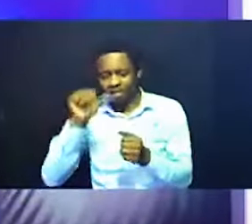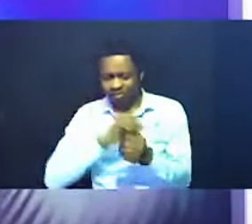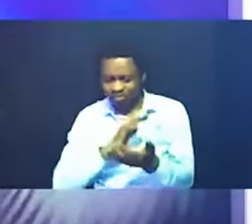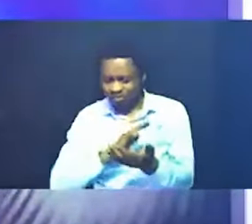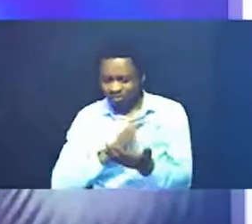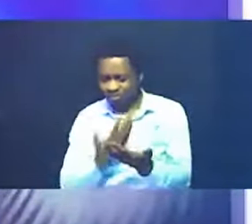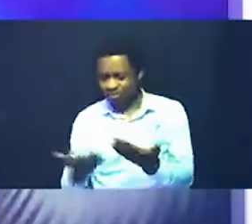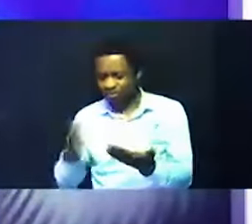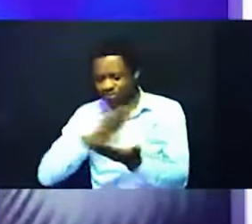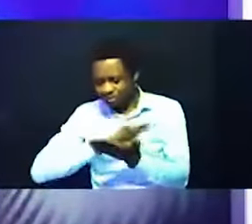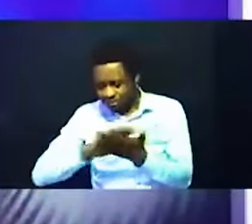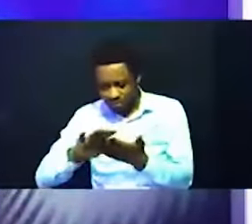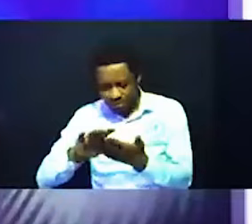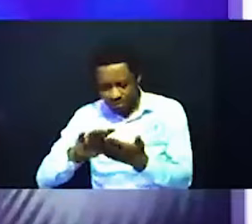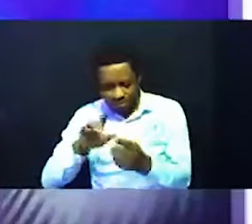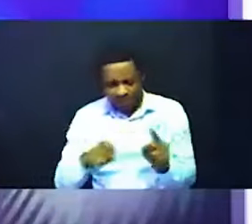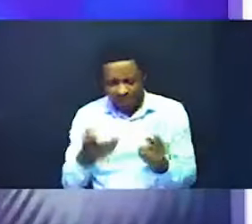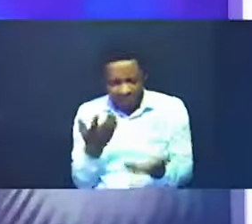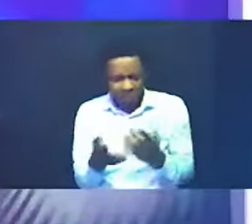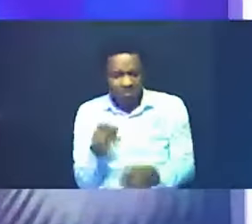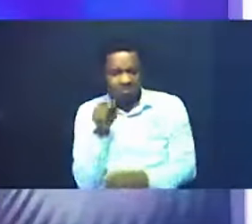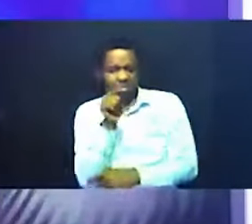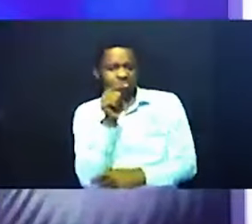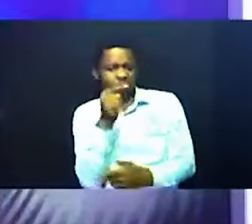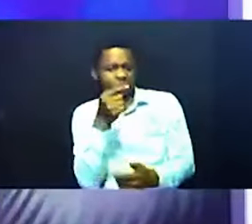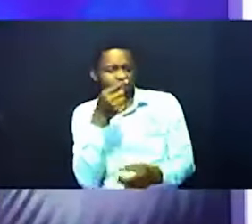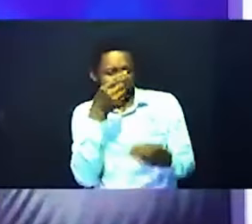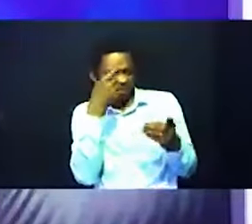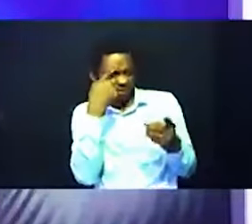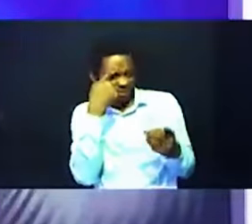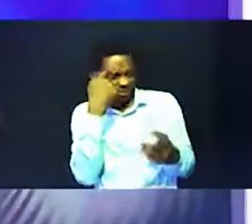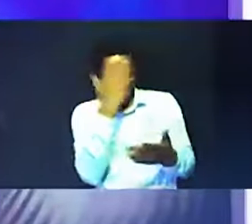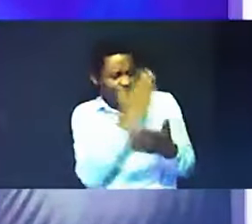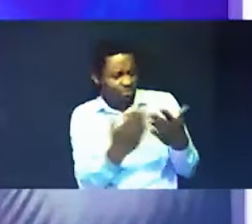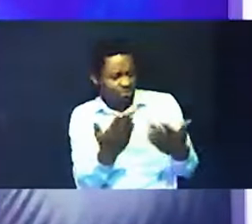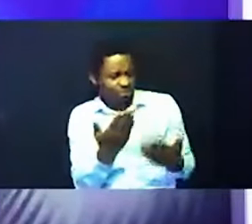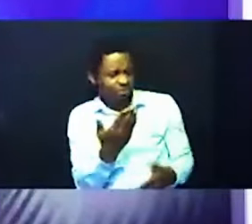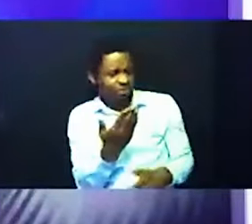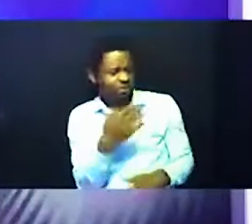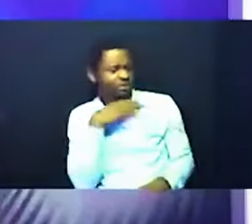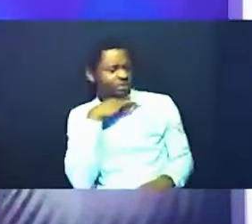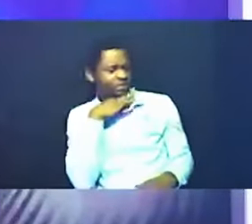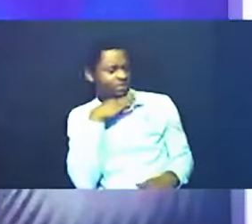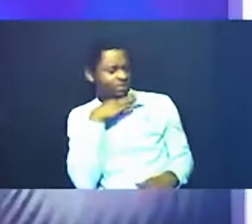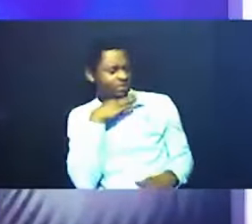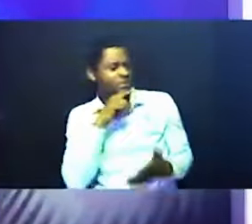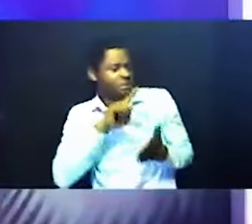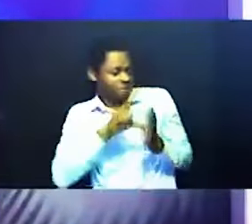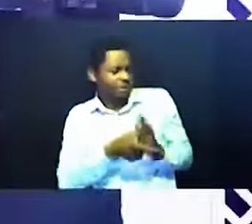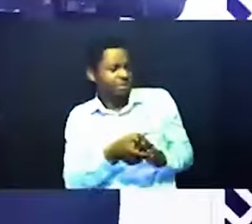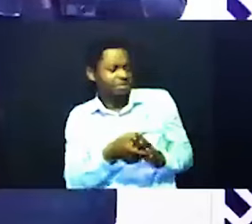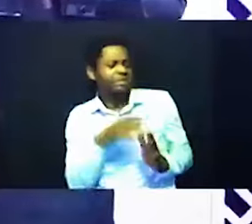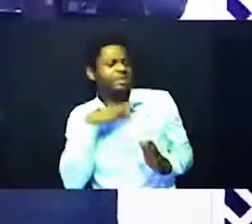if anyone regards something as unclean then for that person it is